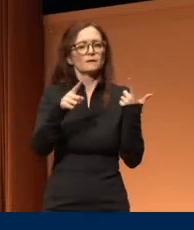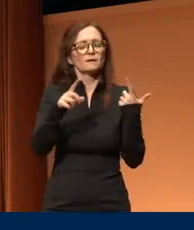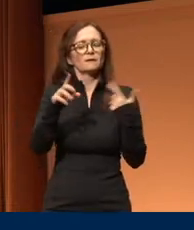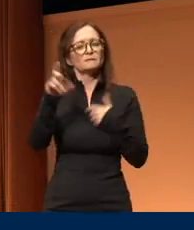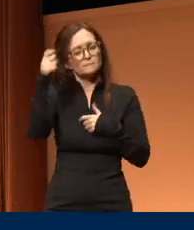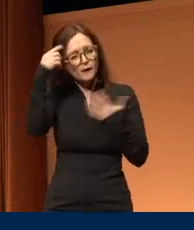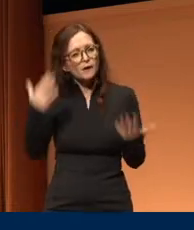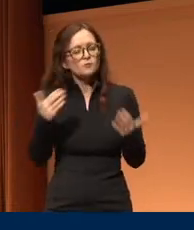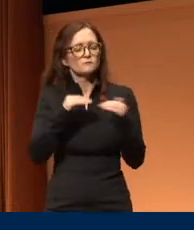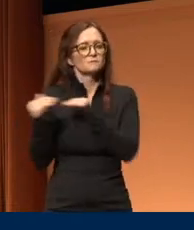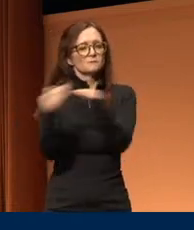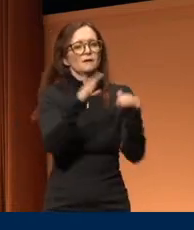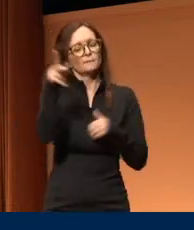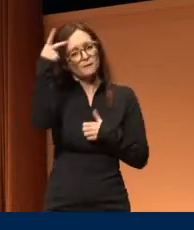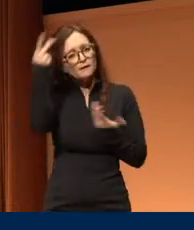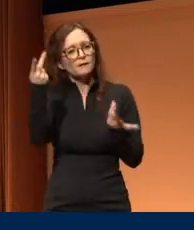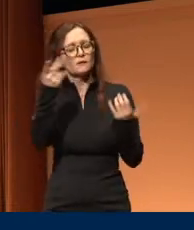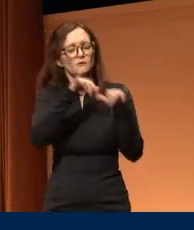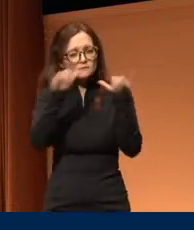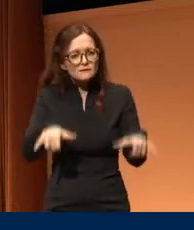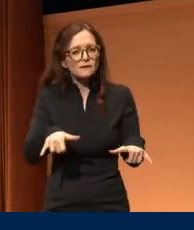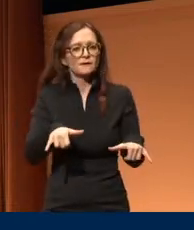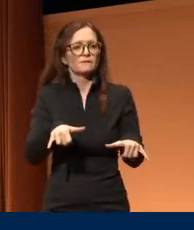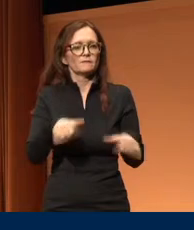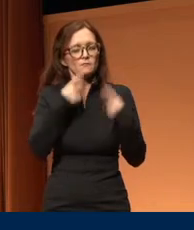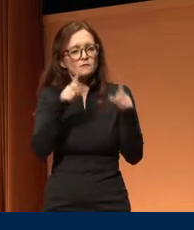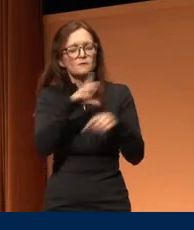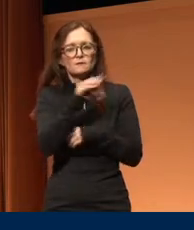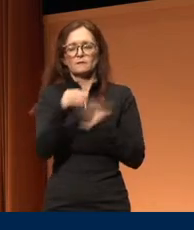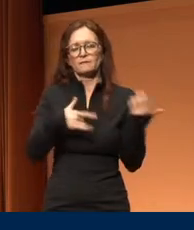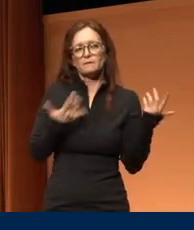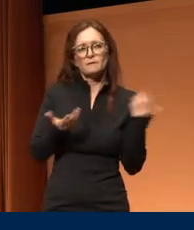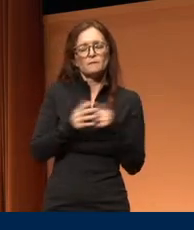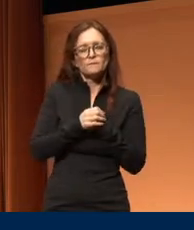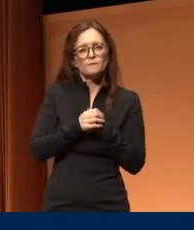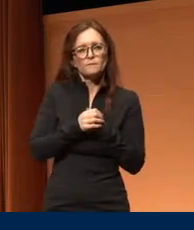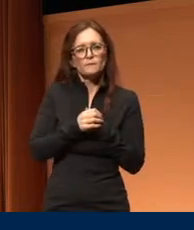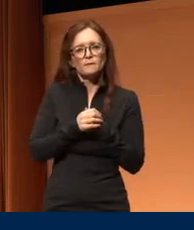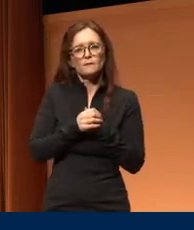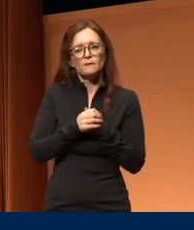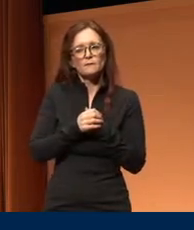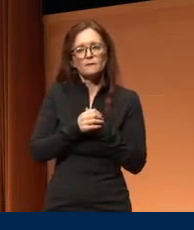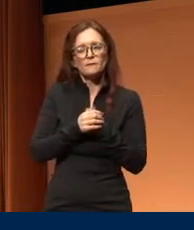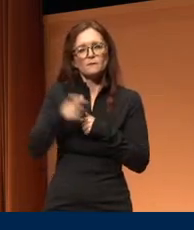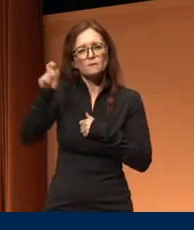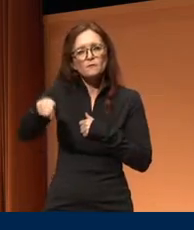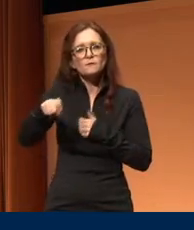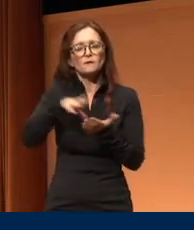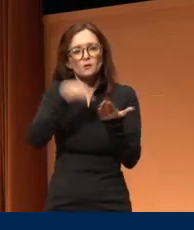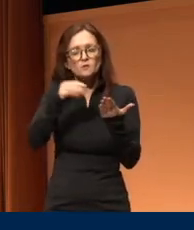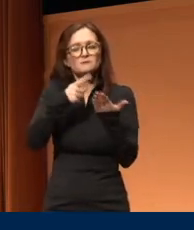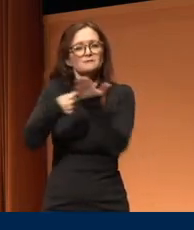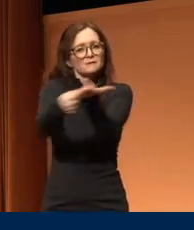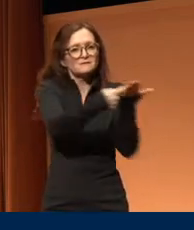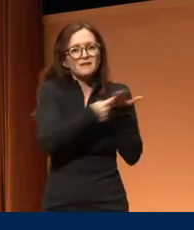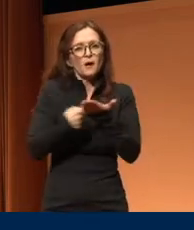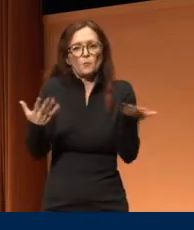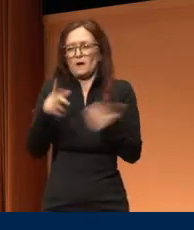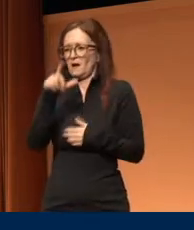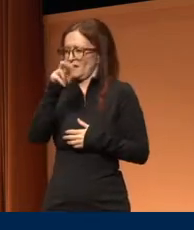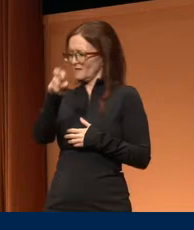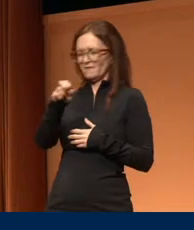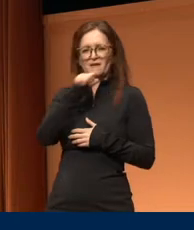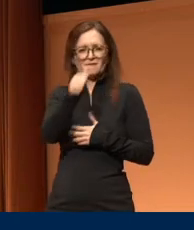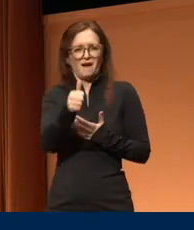democracy, and political epistemology, the subfields I know best. And what we need to learn to talk about is love, not